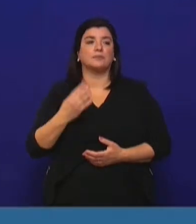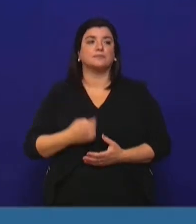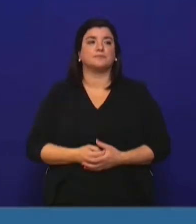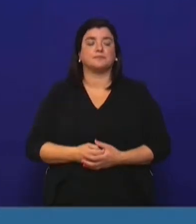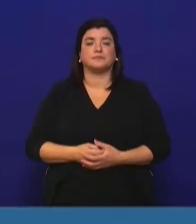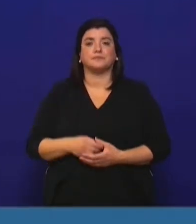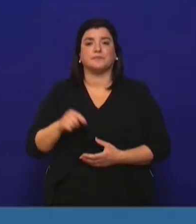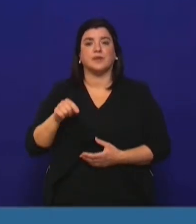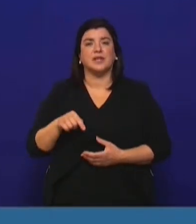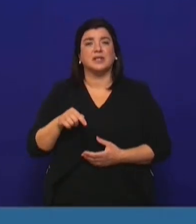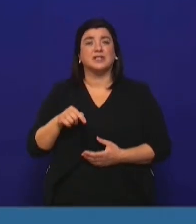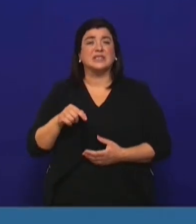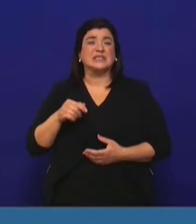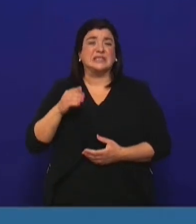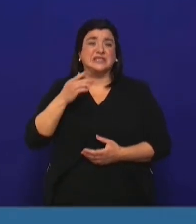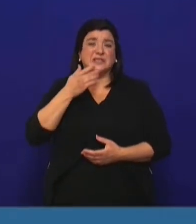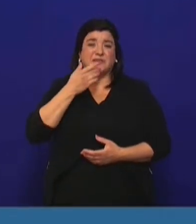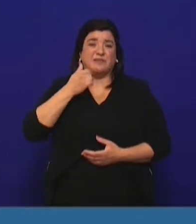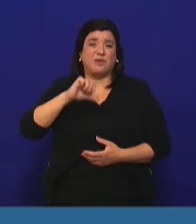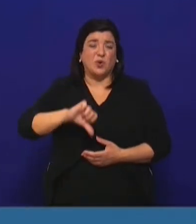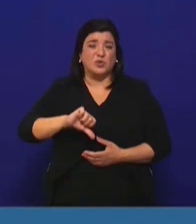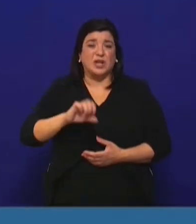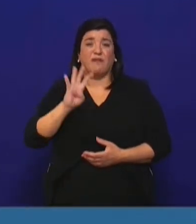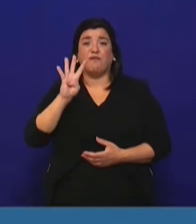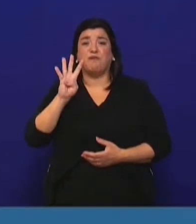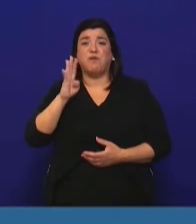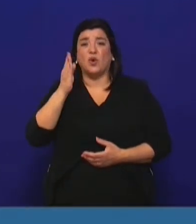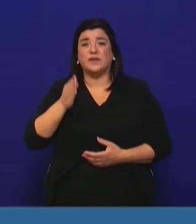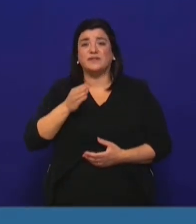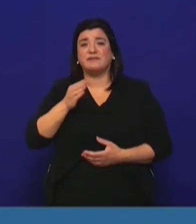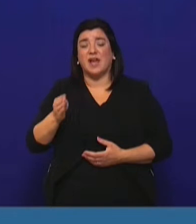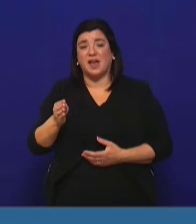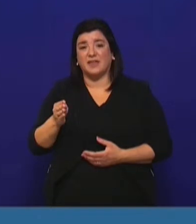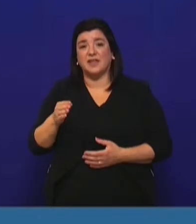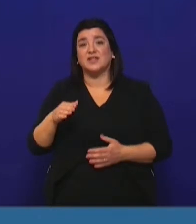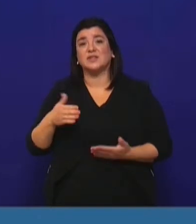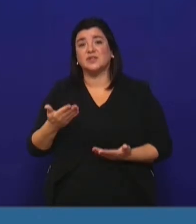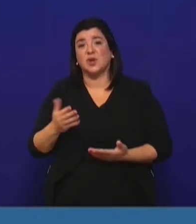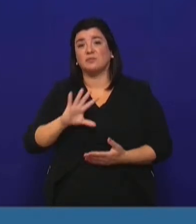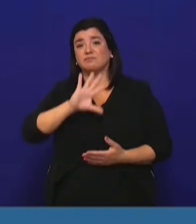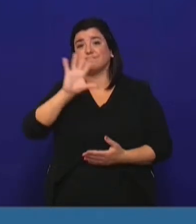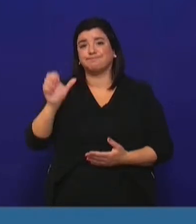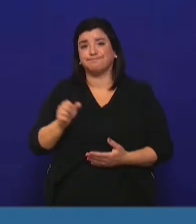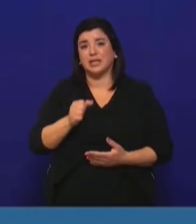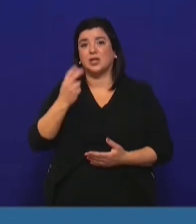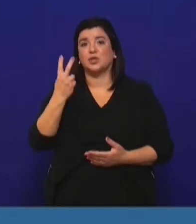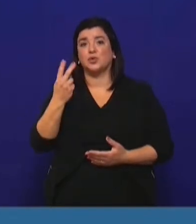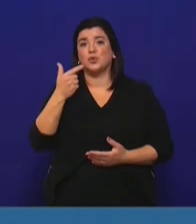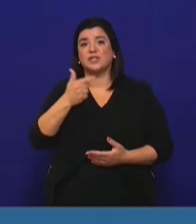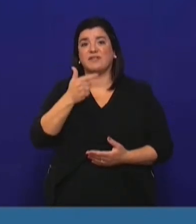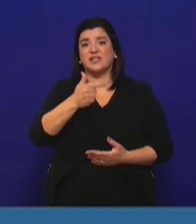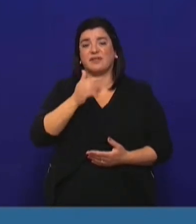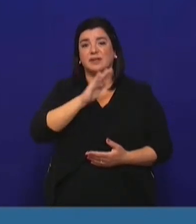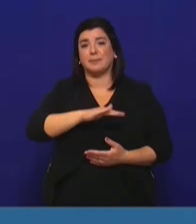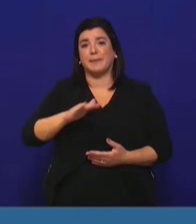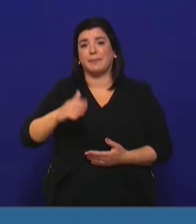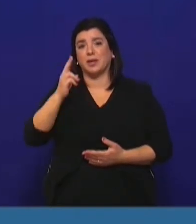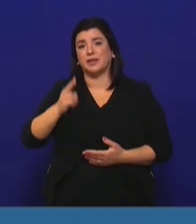we had 4 deaths over the past 24 hours, so the total number of deaths is 277, and there